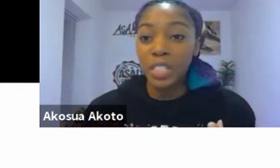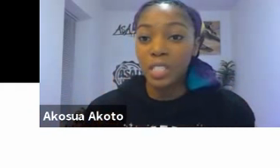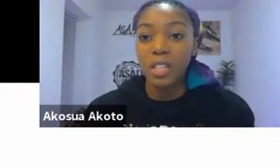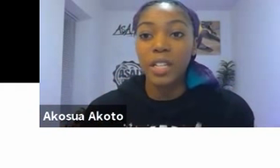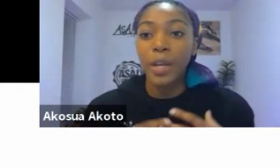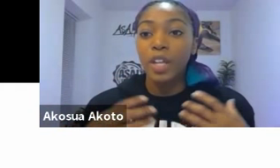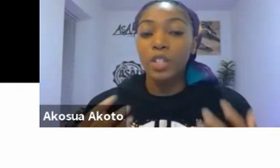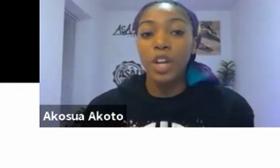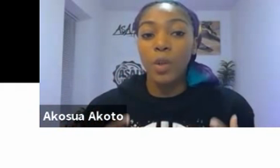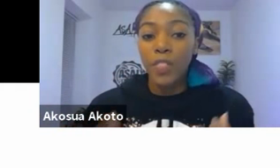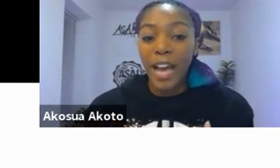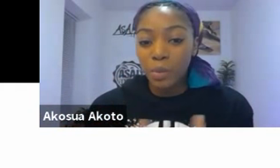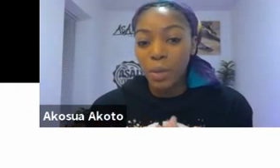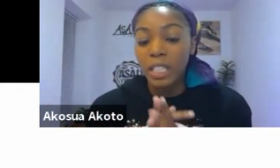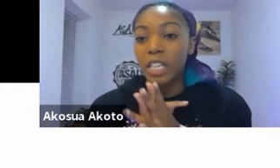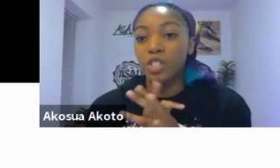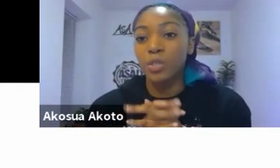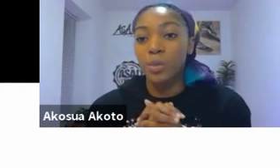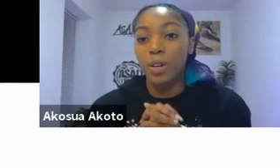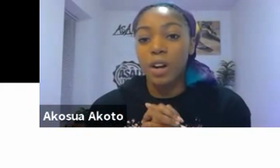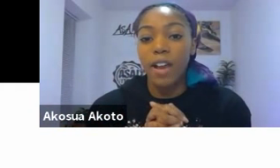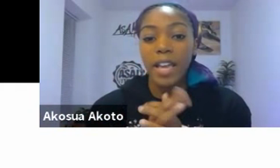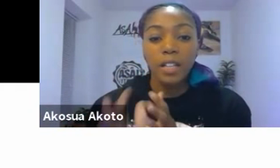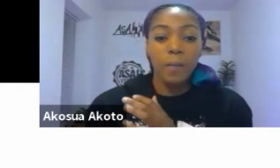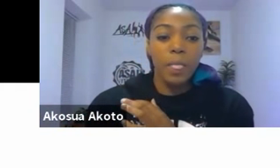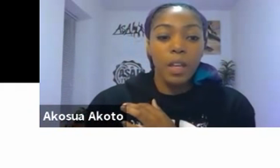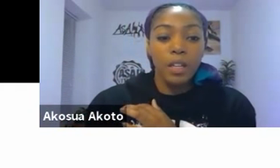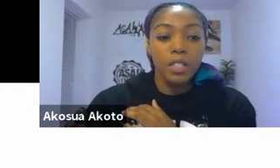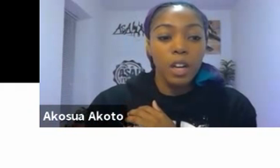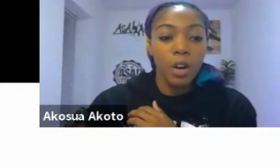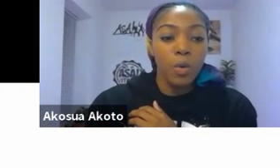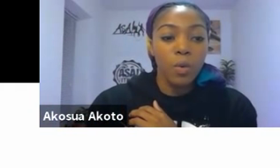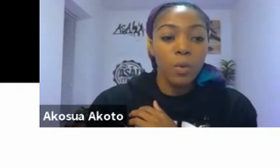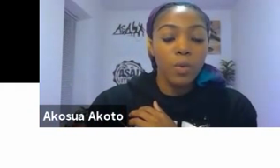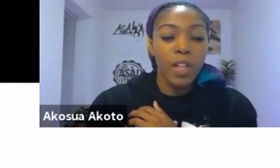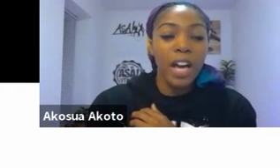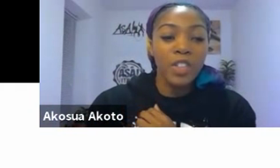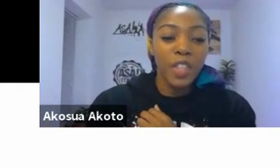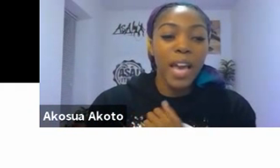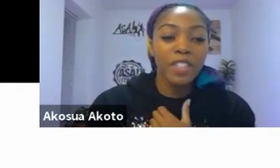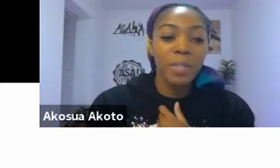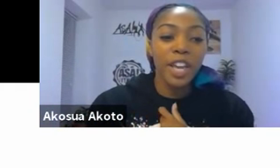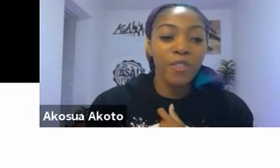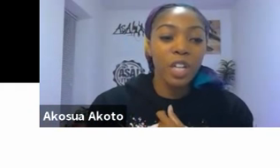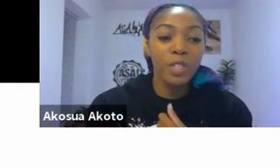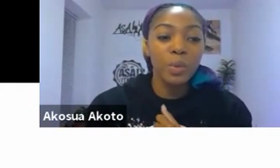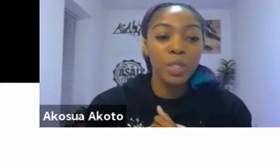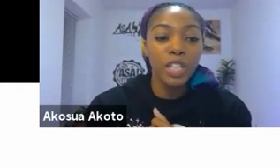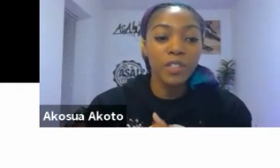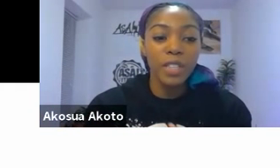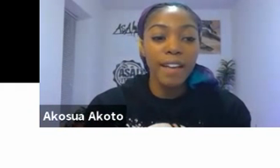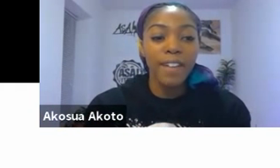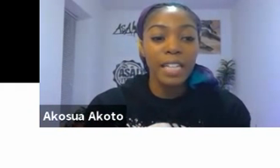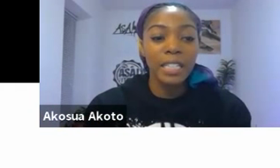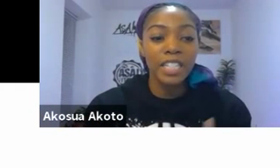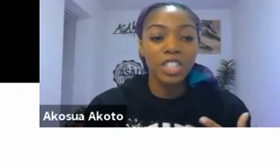What tradition, you know, that's what we want to look into. All right. So the other thing you have to be careful of is when we're